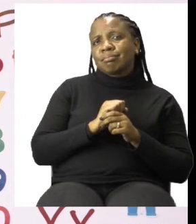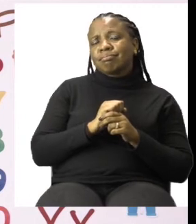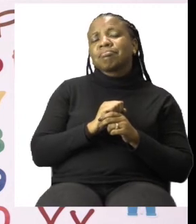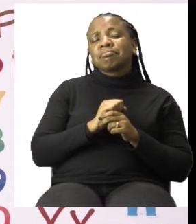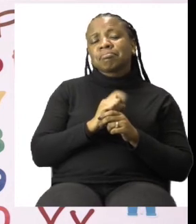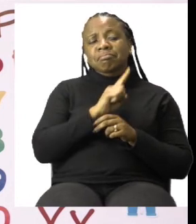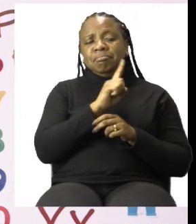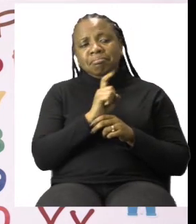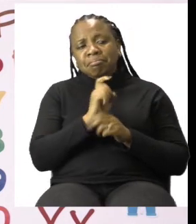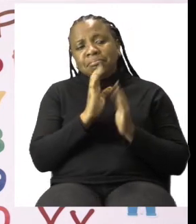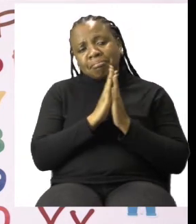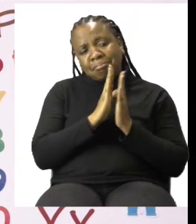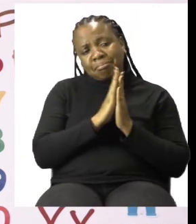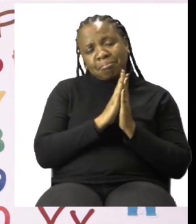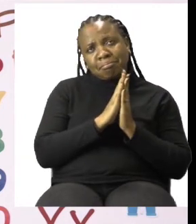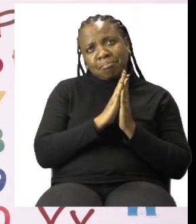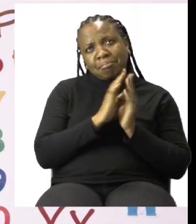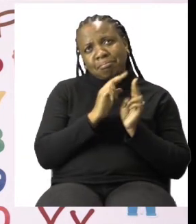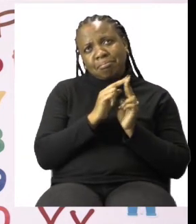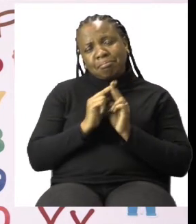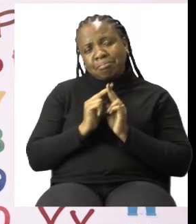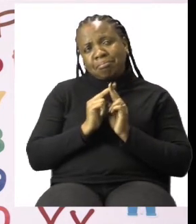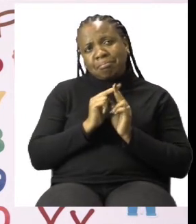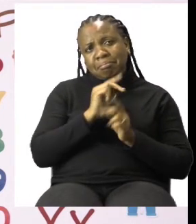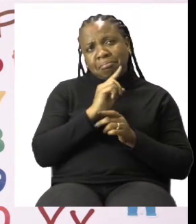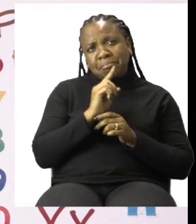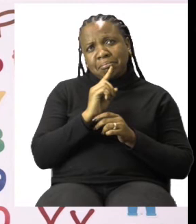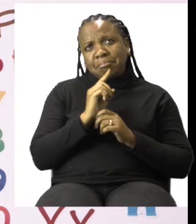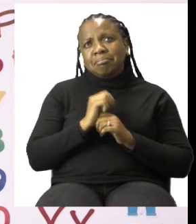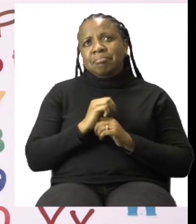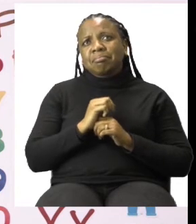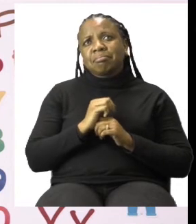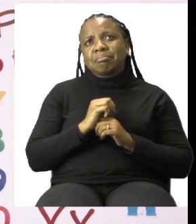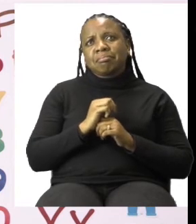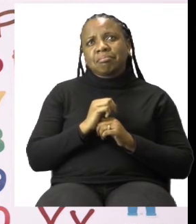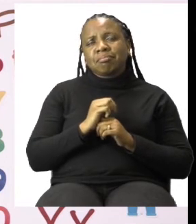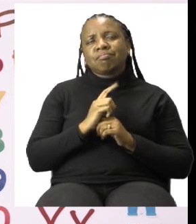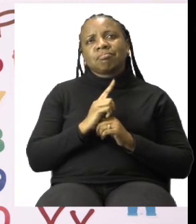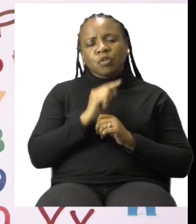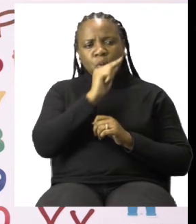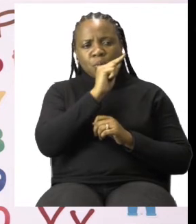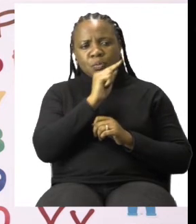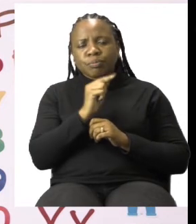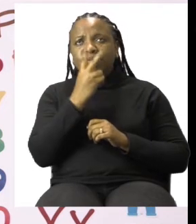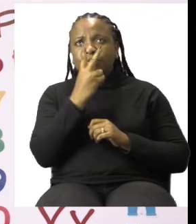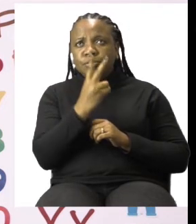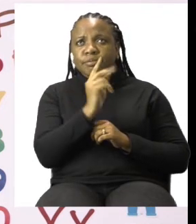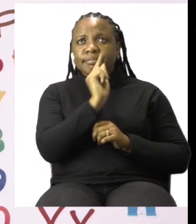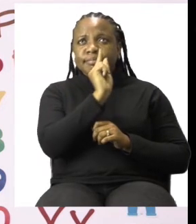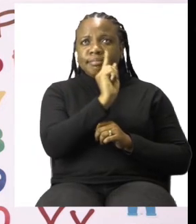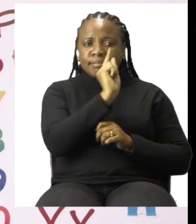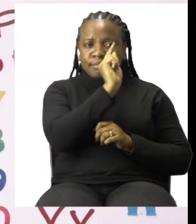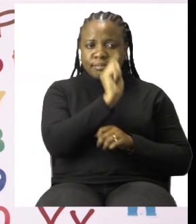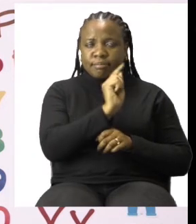yes. We will cross out the 2 and put the new number, which is 1. And then we're going to take the 10